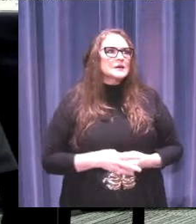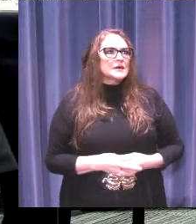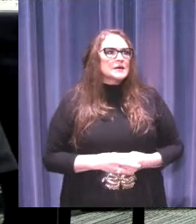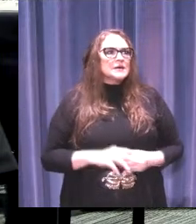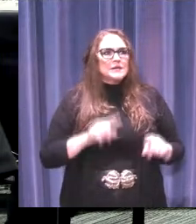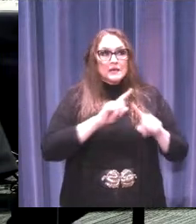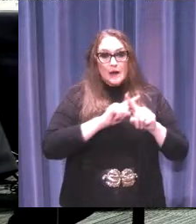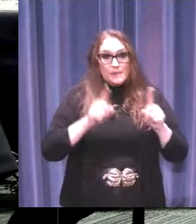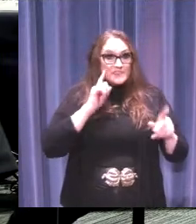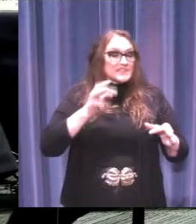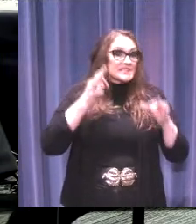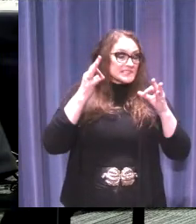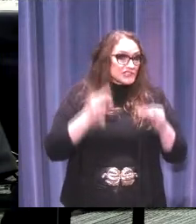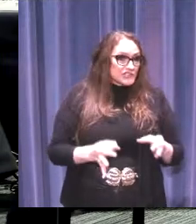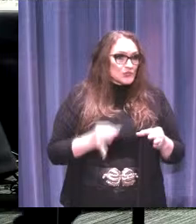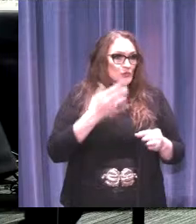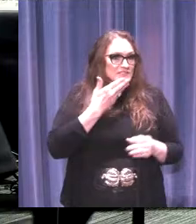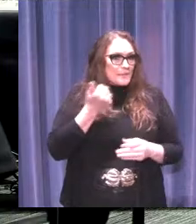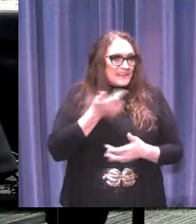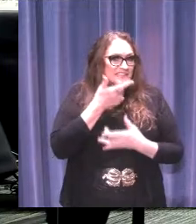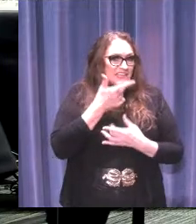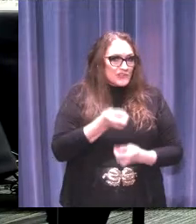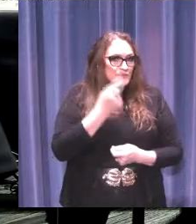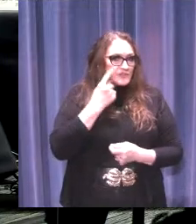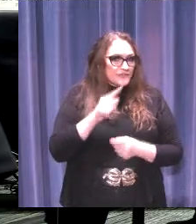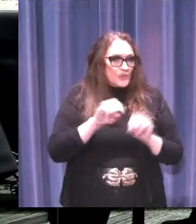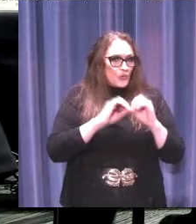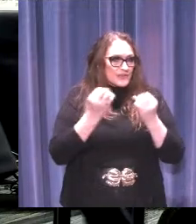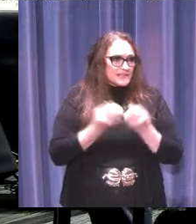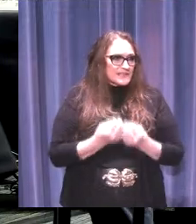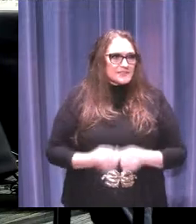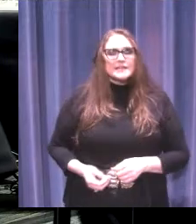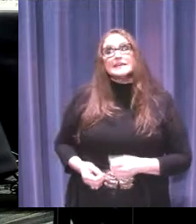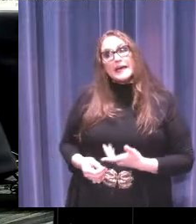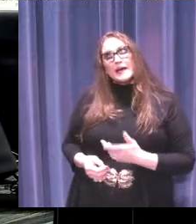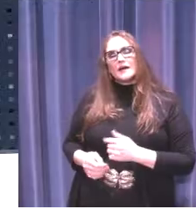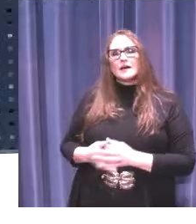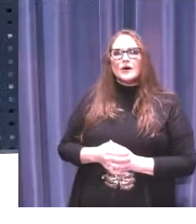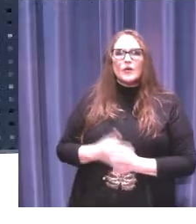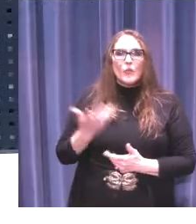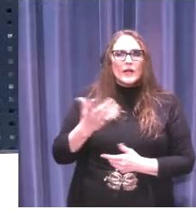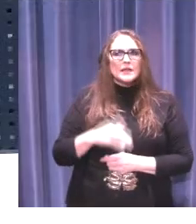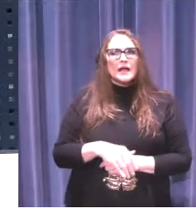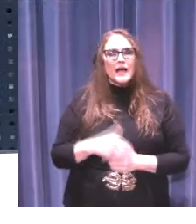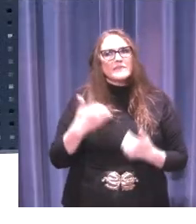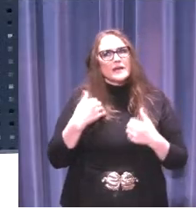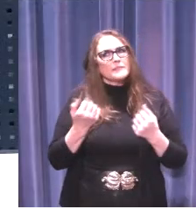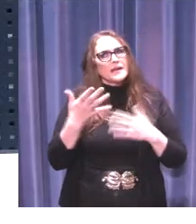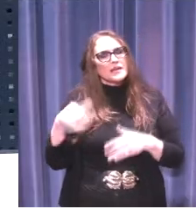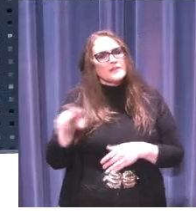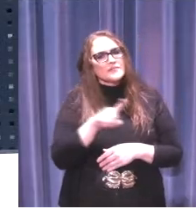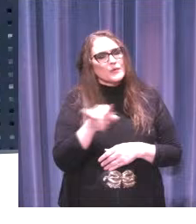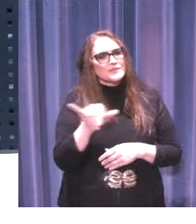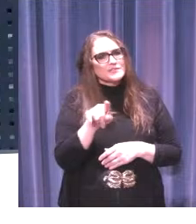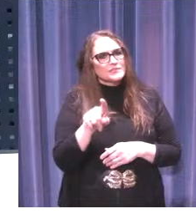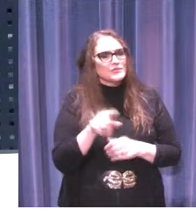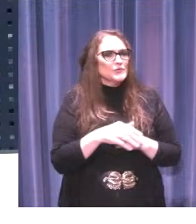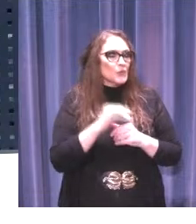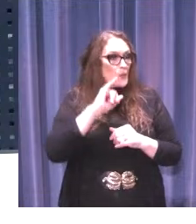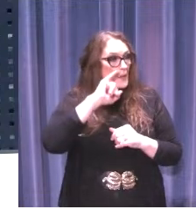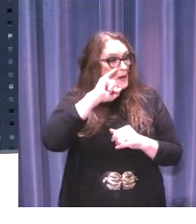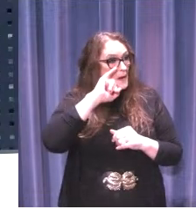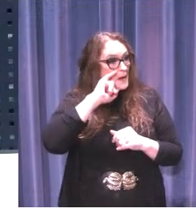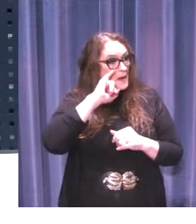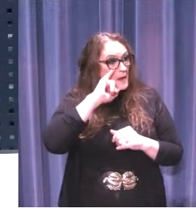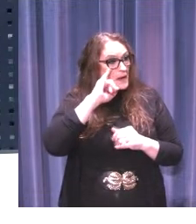but the decision was in the best interest of the organization? Yeah. Well, I have had many of those, as you